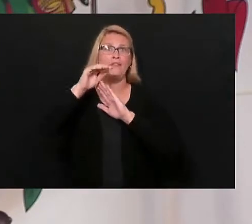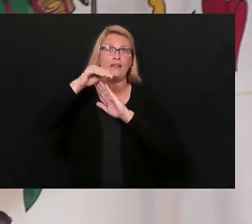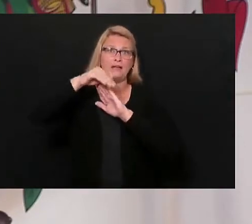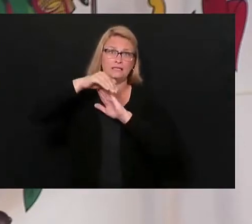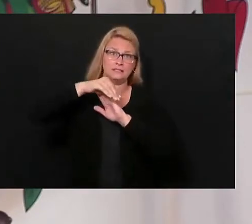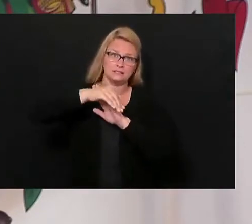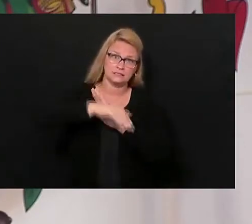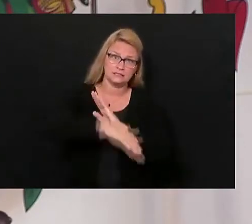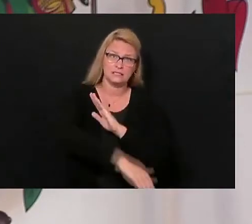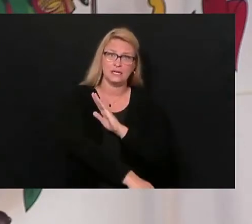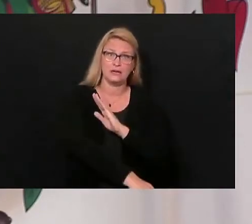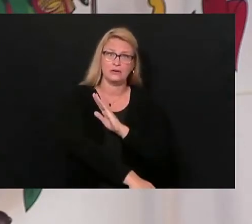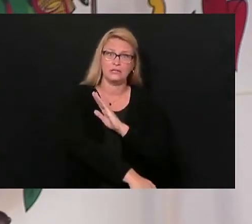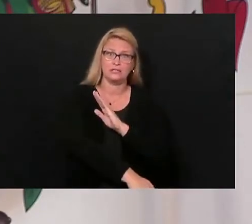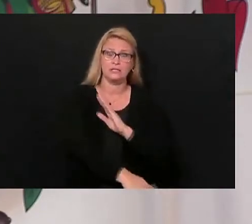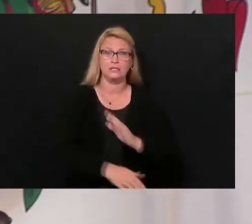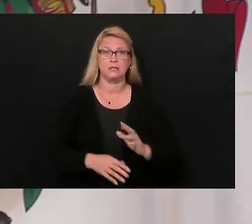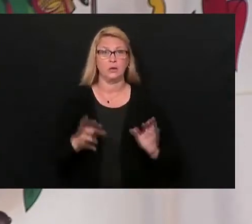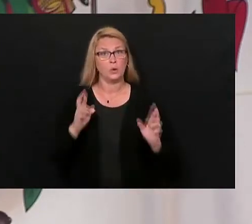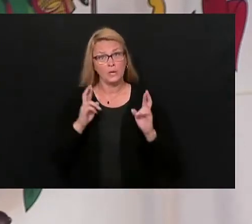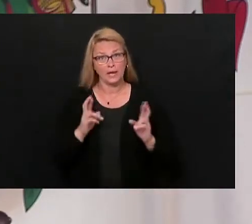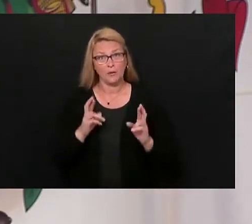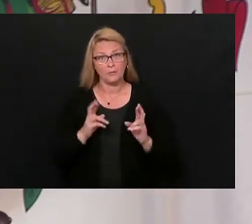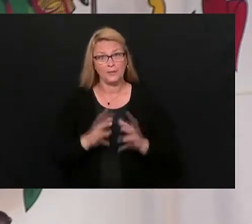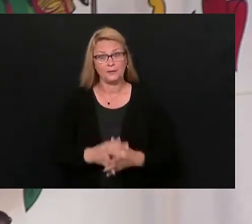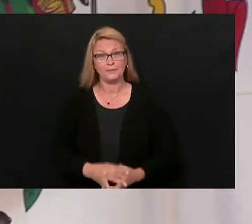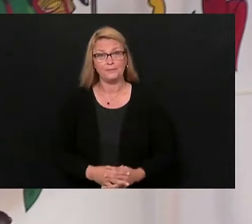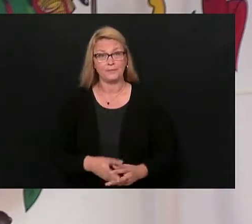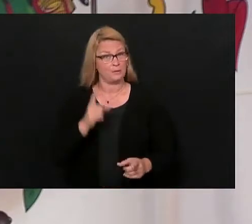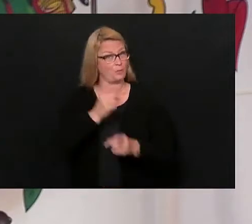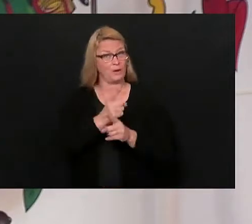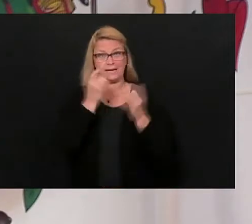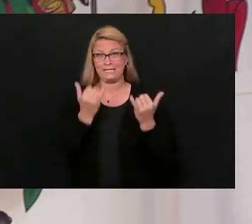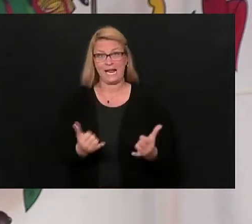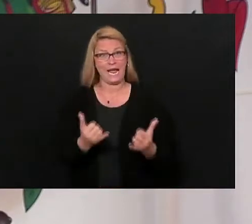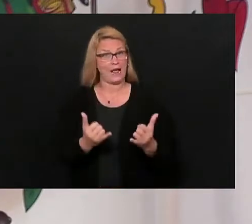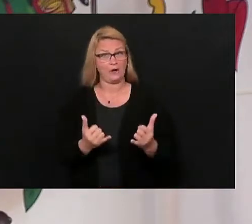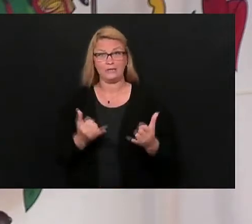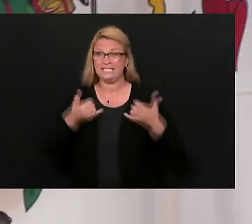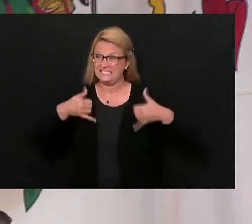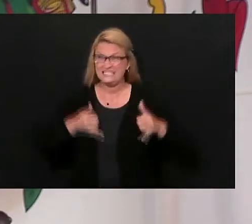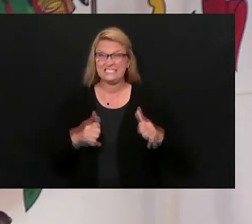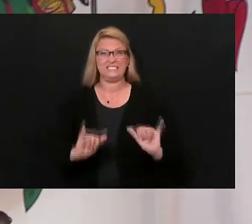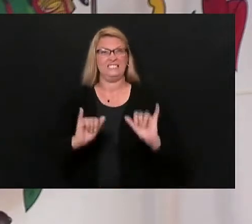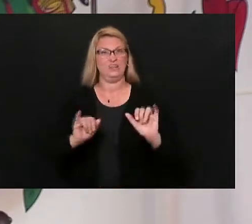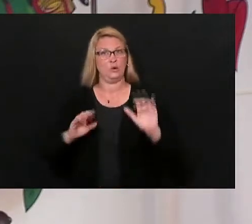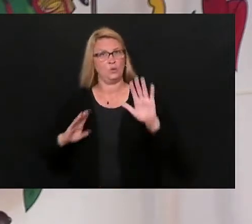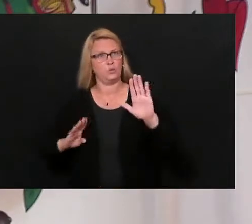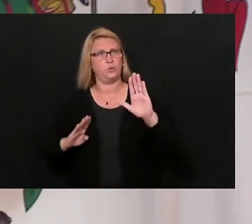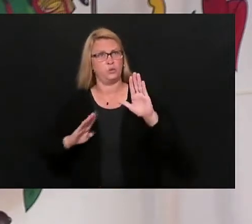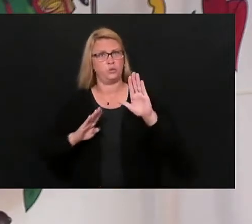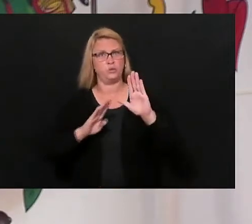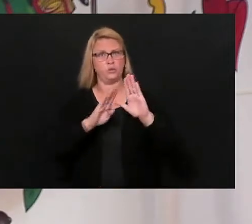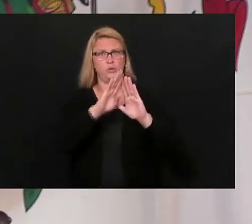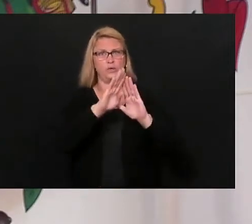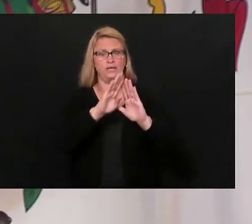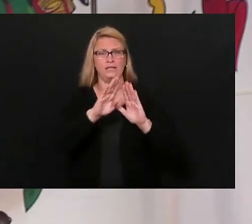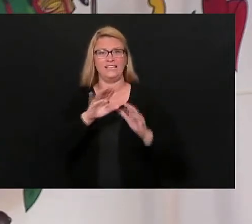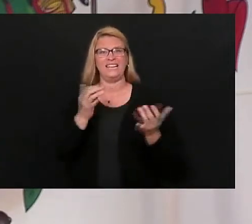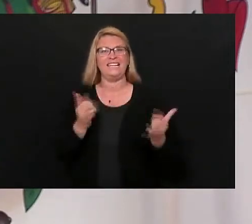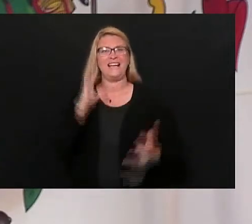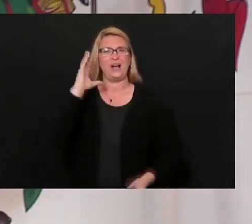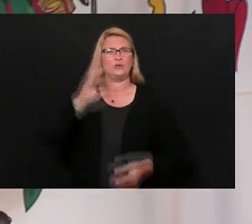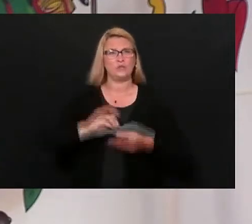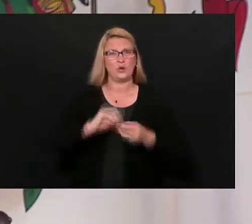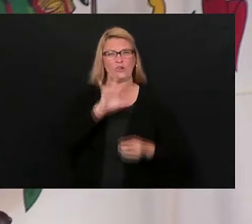then it'll go the other way. But right now, we're still going up. We've now lost